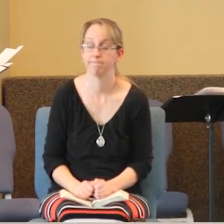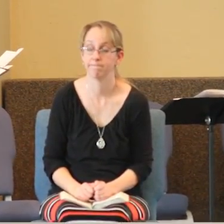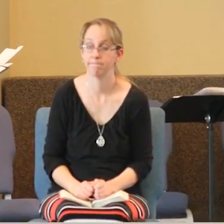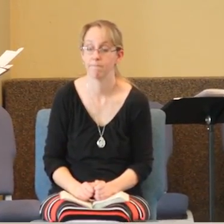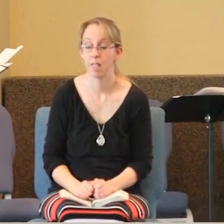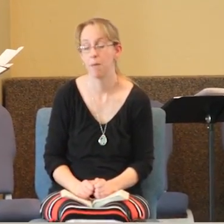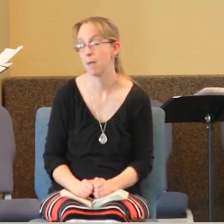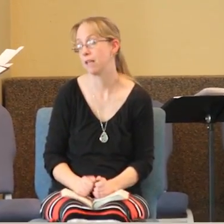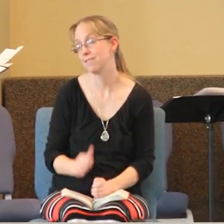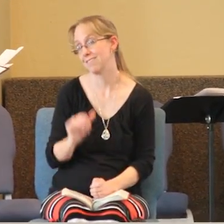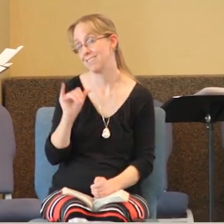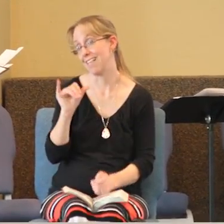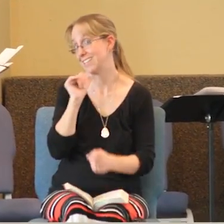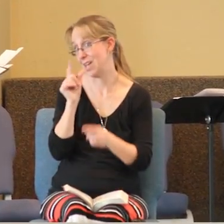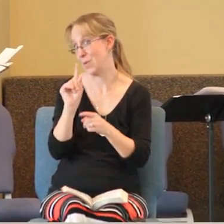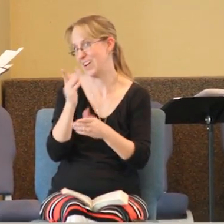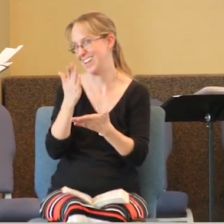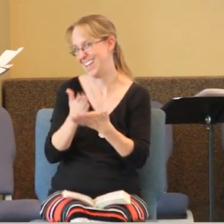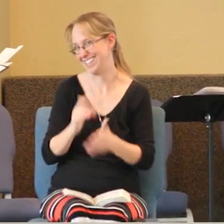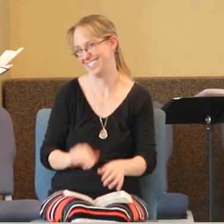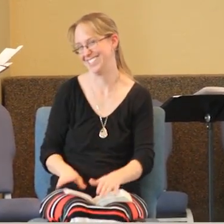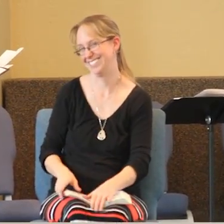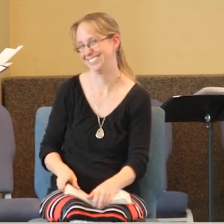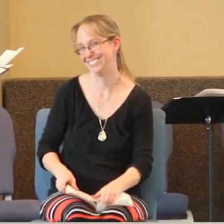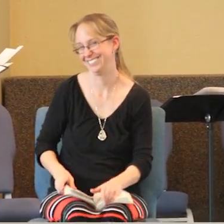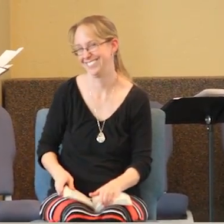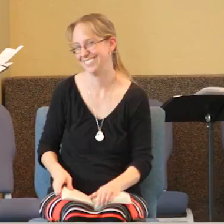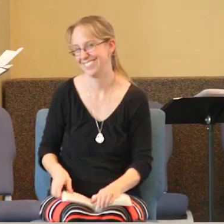where it begins.